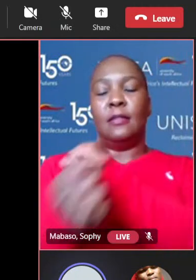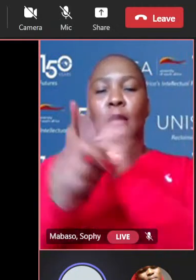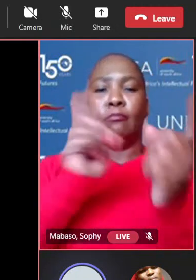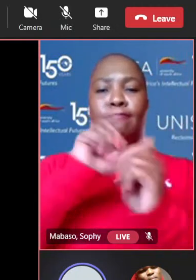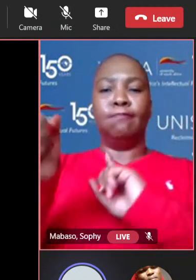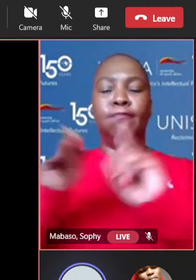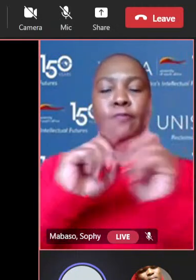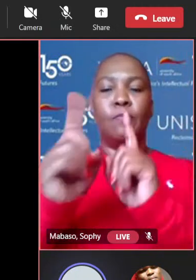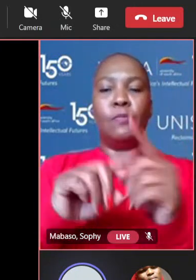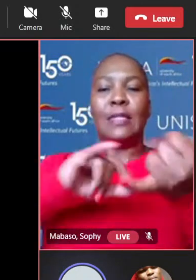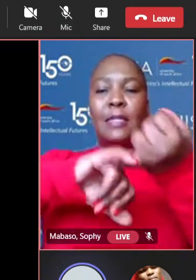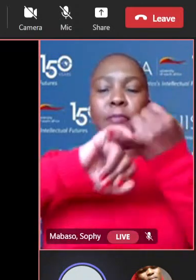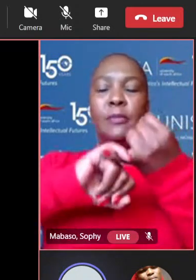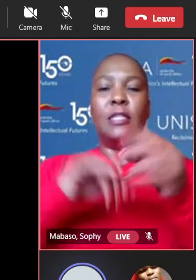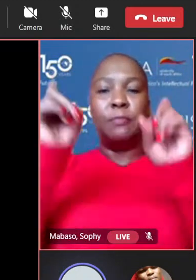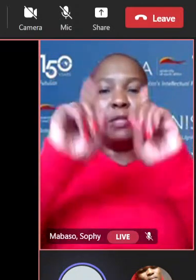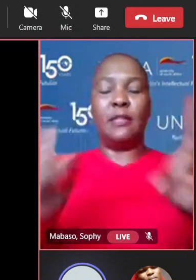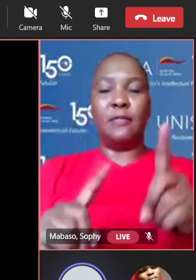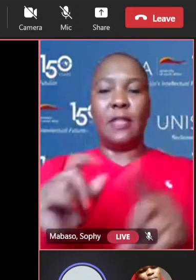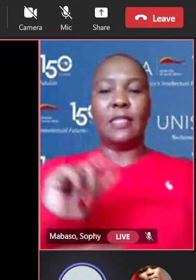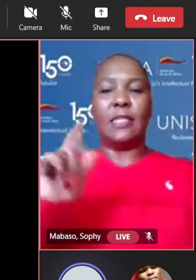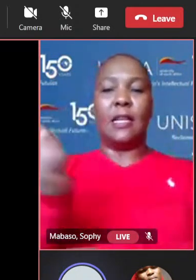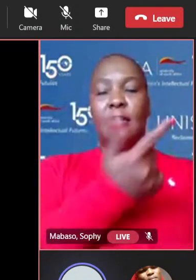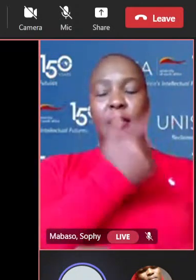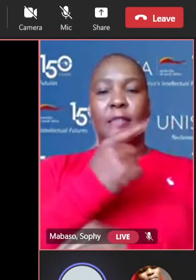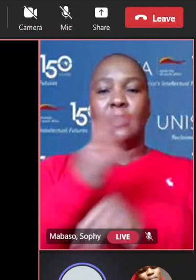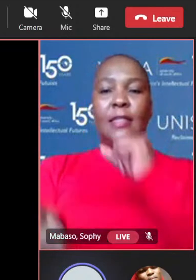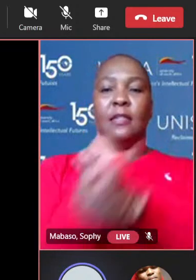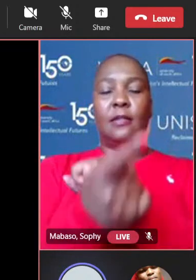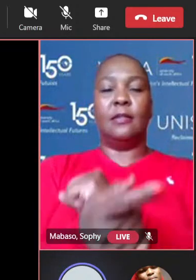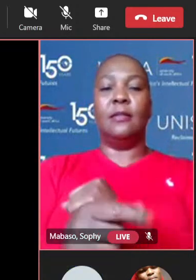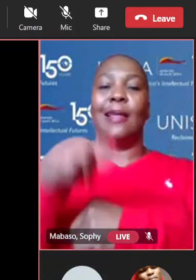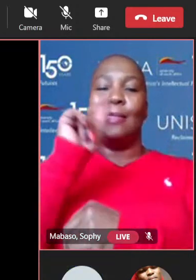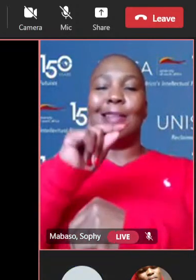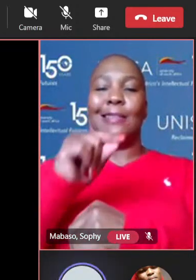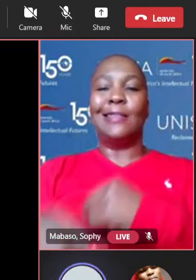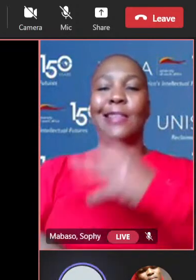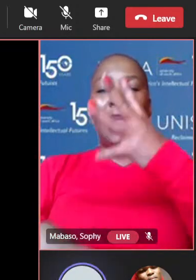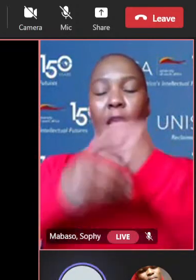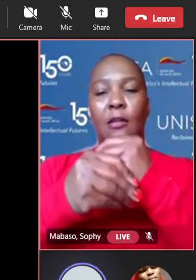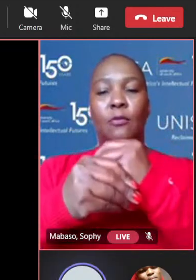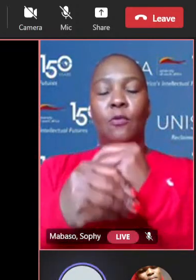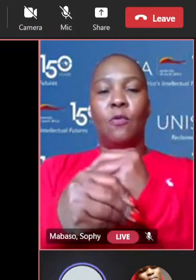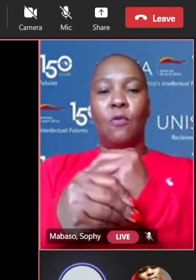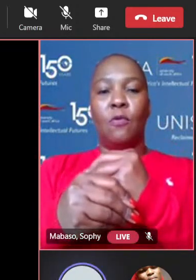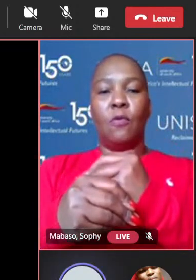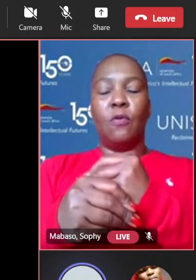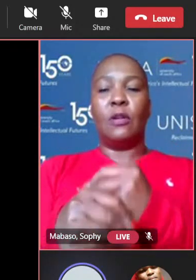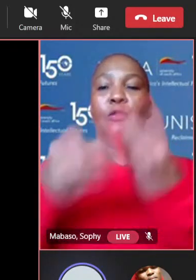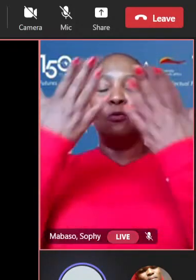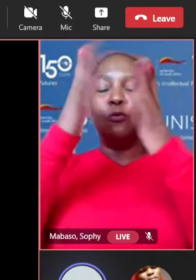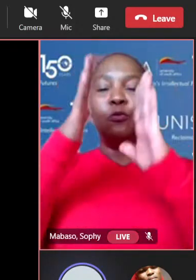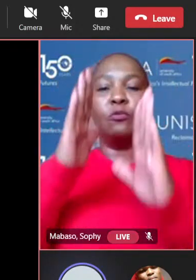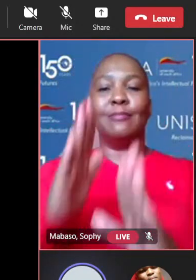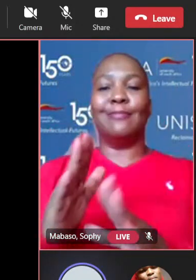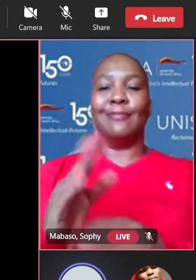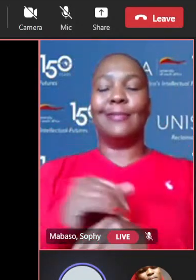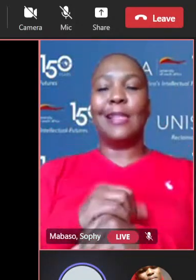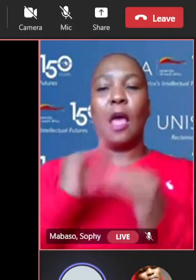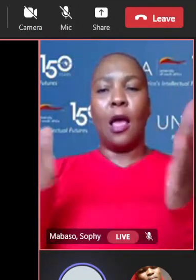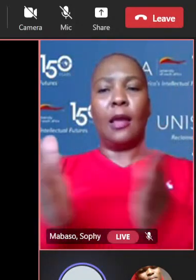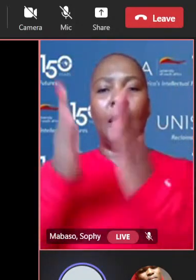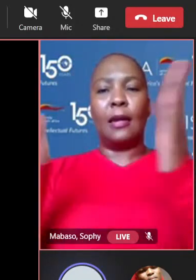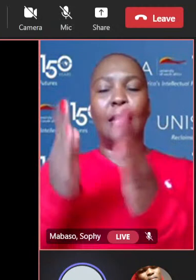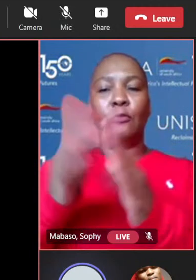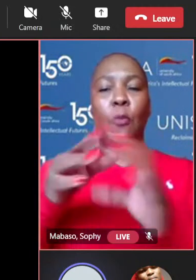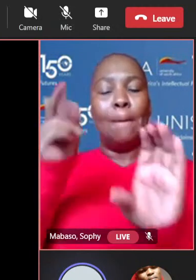subject-specific session and the generic sessions. This is an add-on. Students are also encouraged to